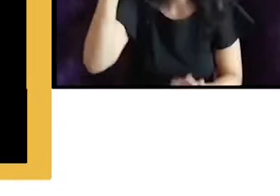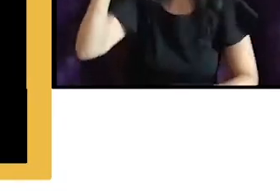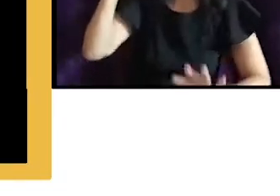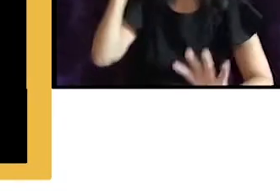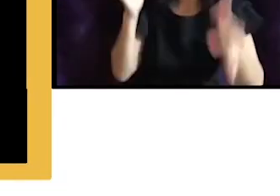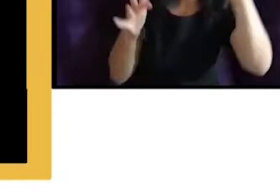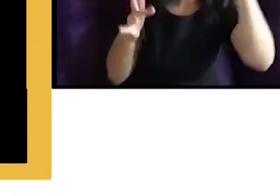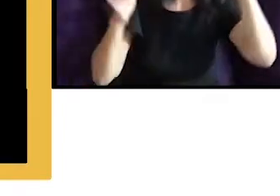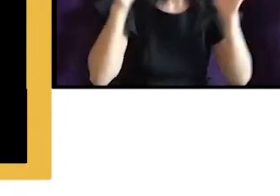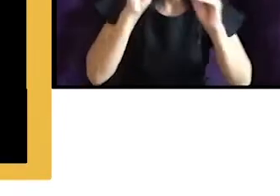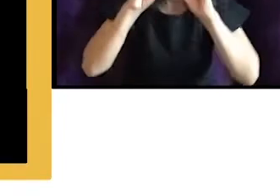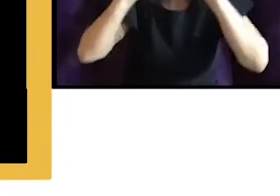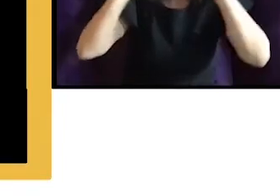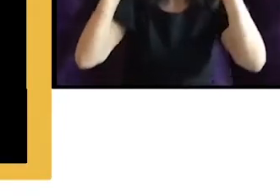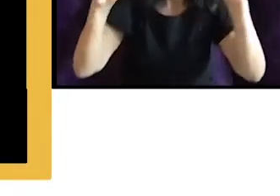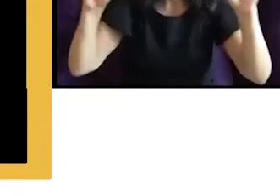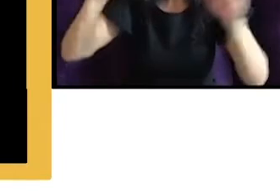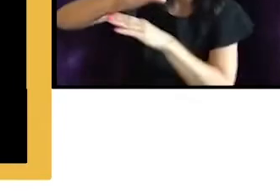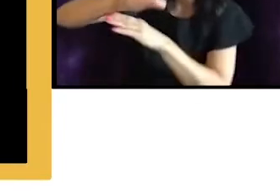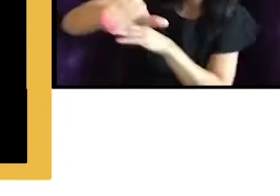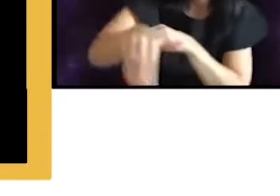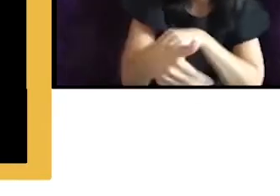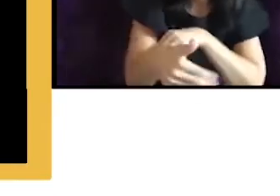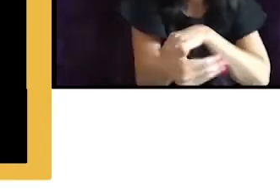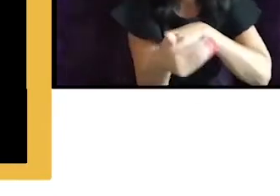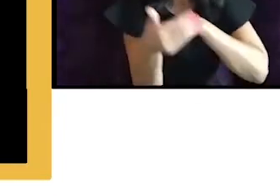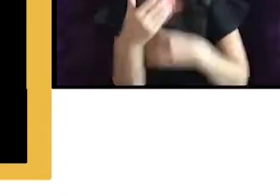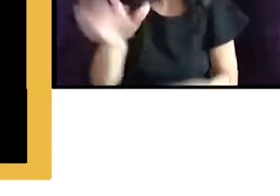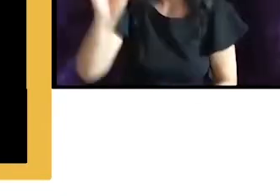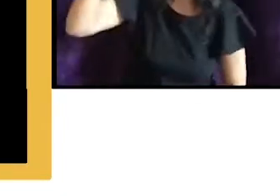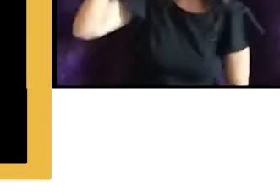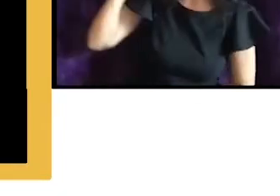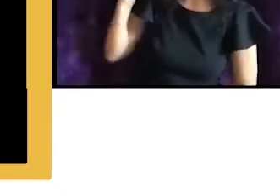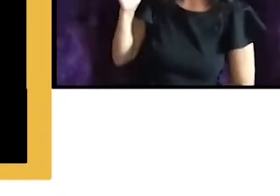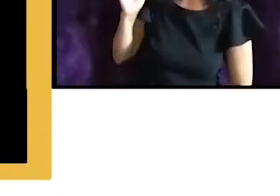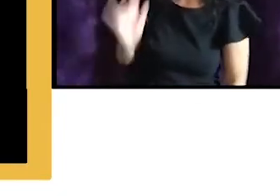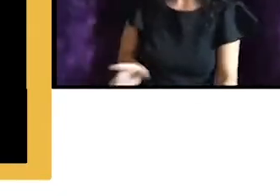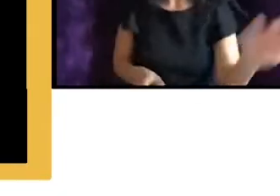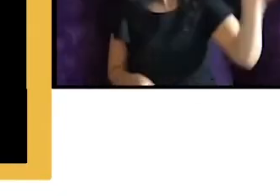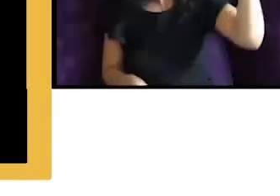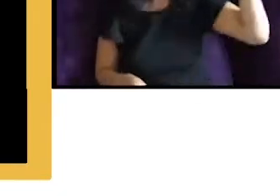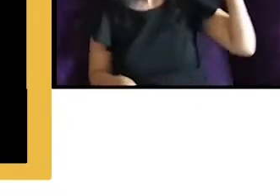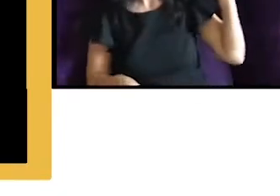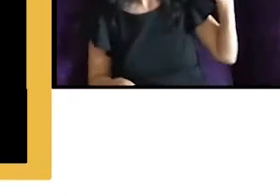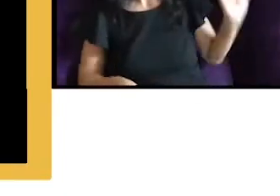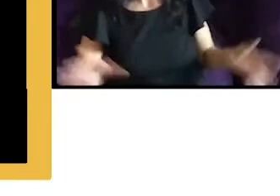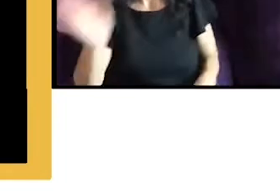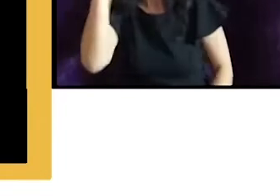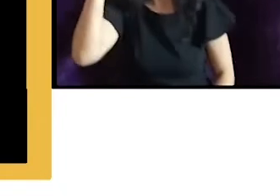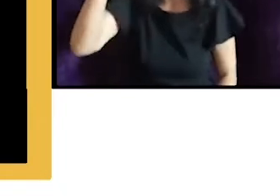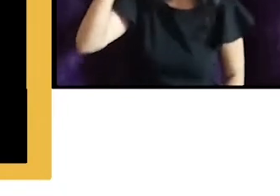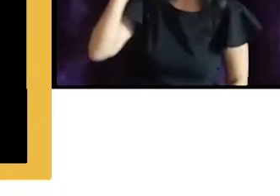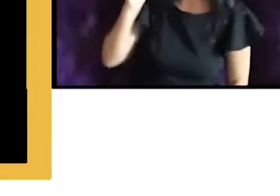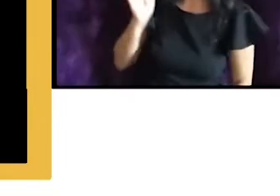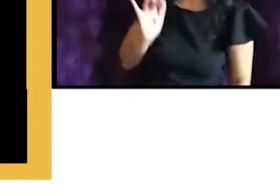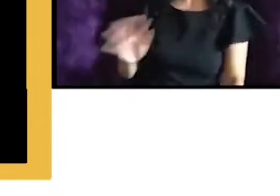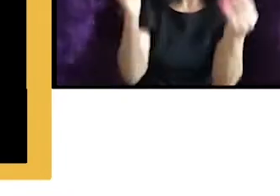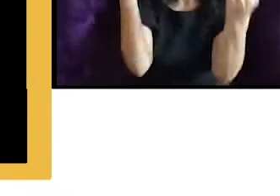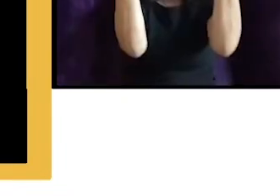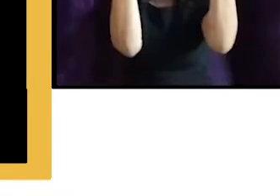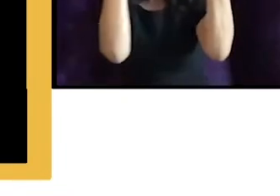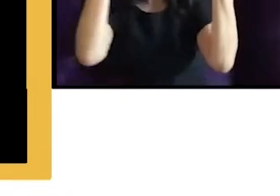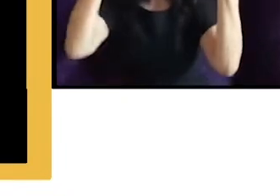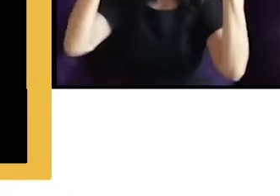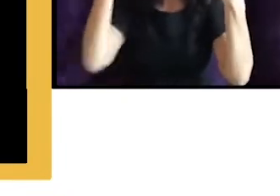Twinkle, twinkle all night long. Twinkle, twinkle all night Hey, long. twinkle. Twinkle, Come on,